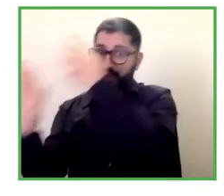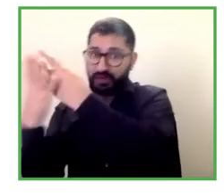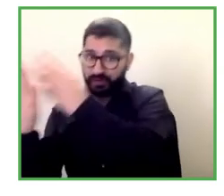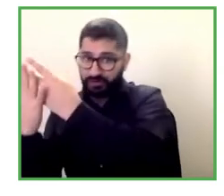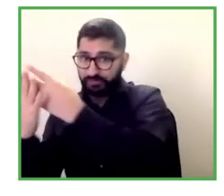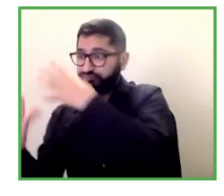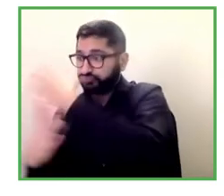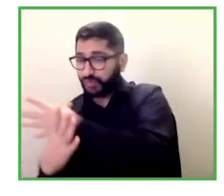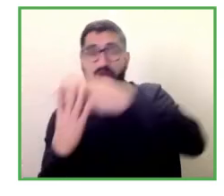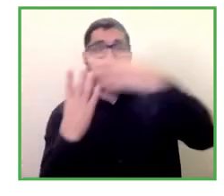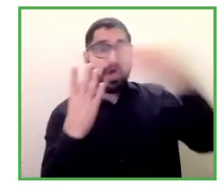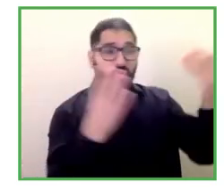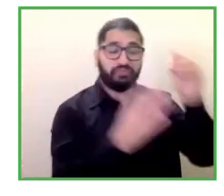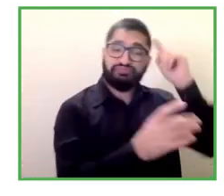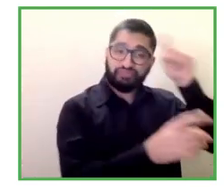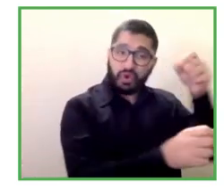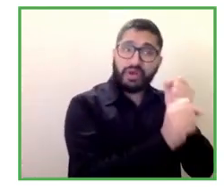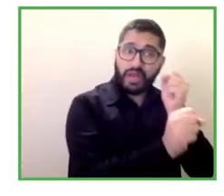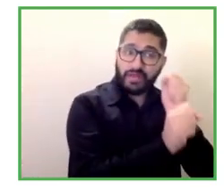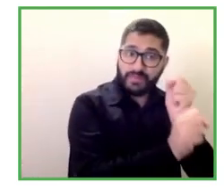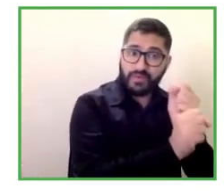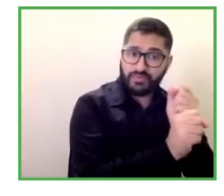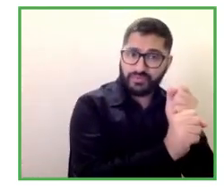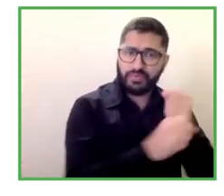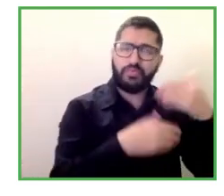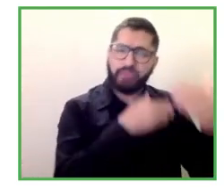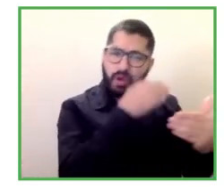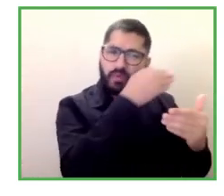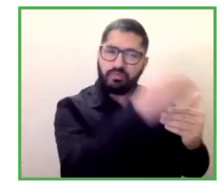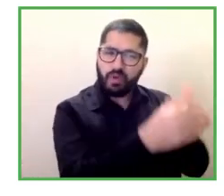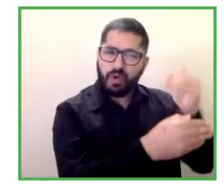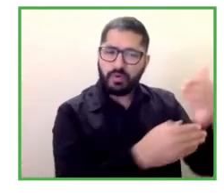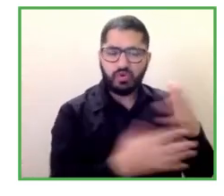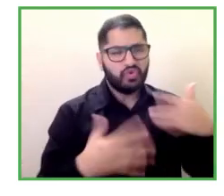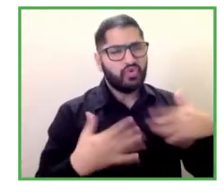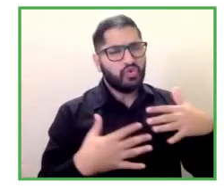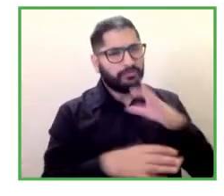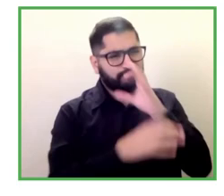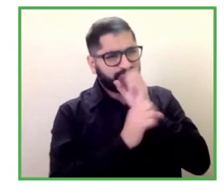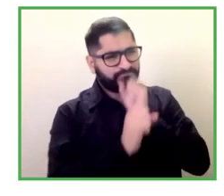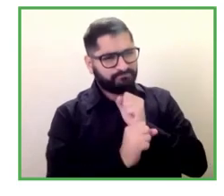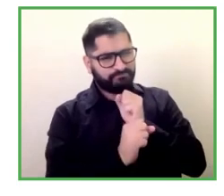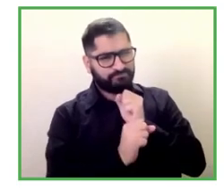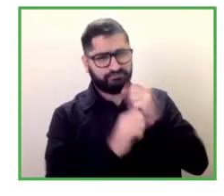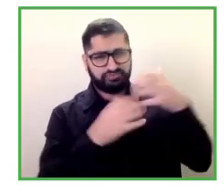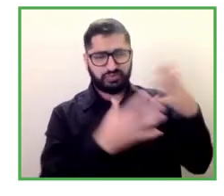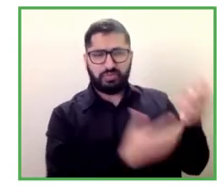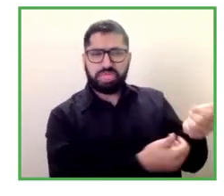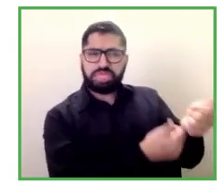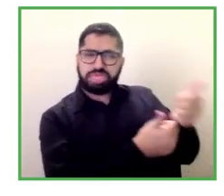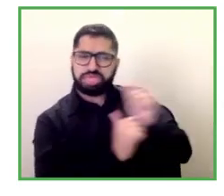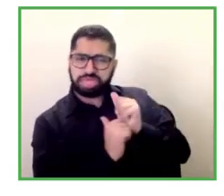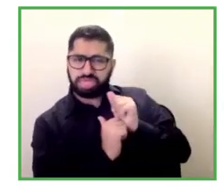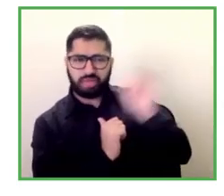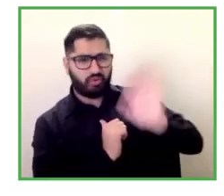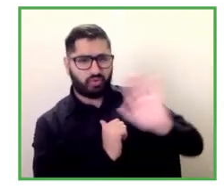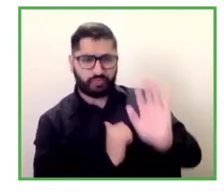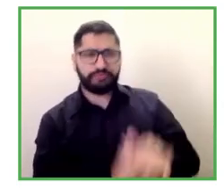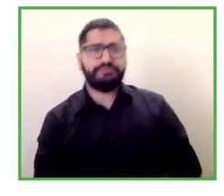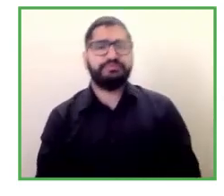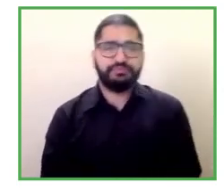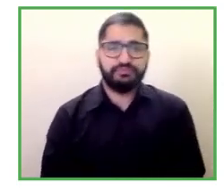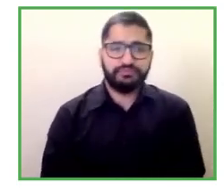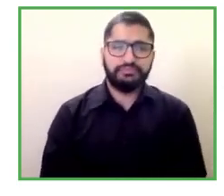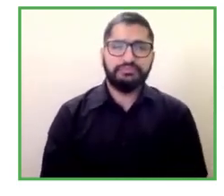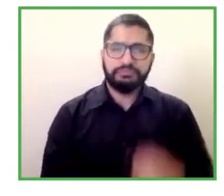penitentiary facilities to do another activity, and we have overcome that resistance that I believe